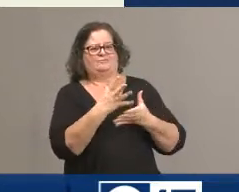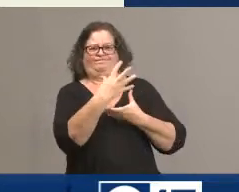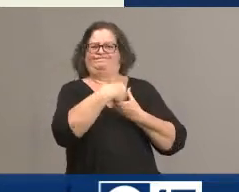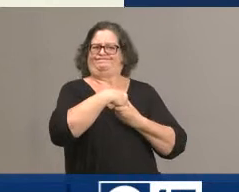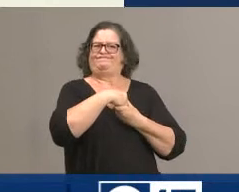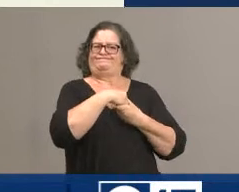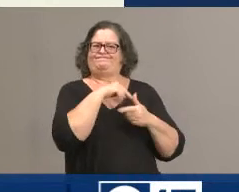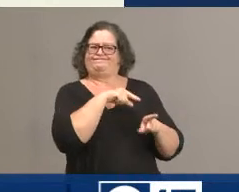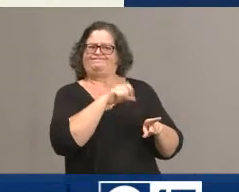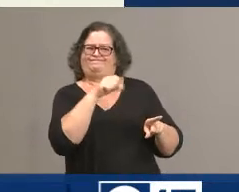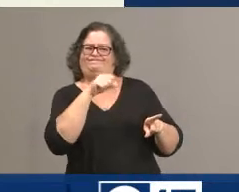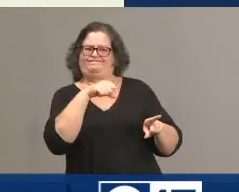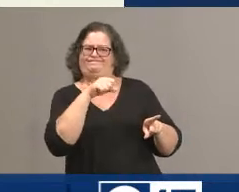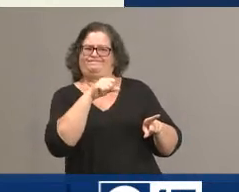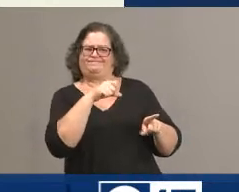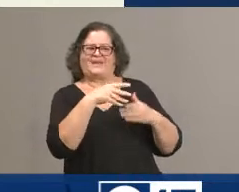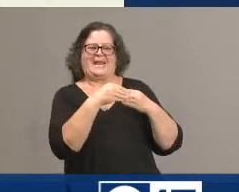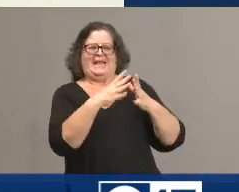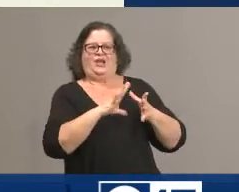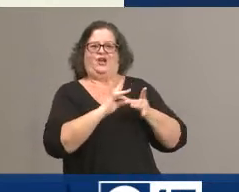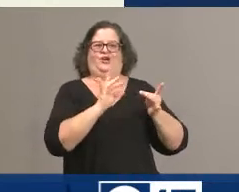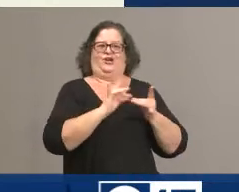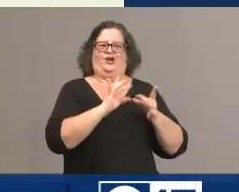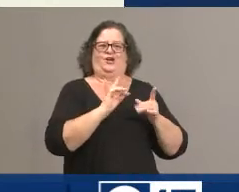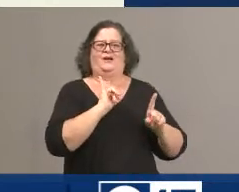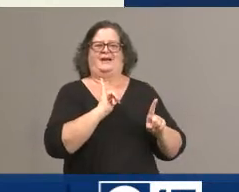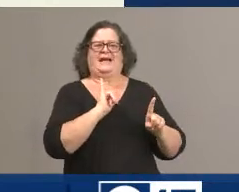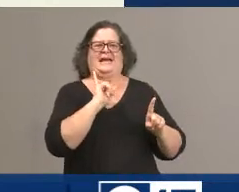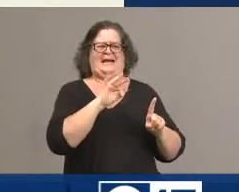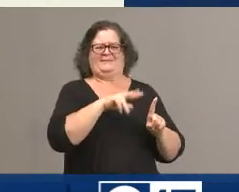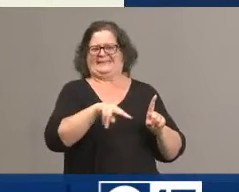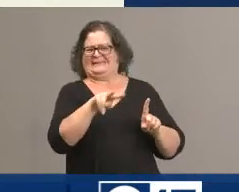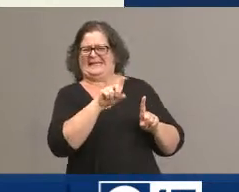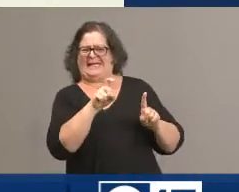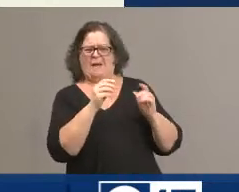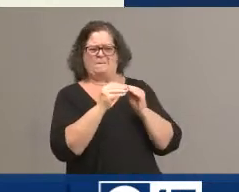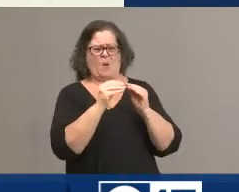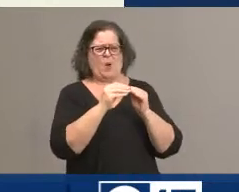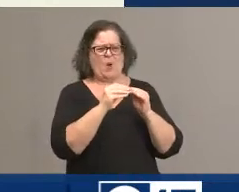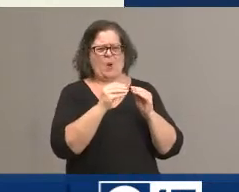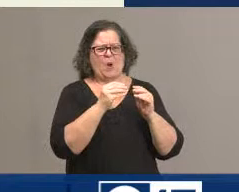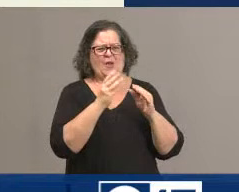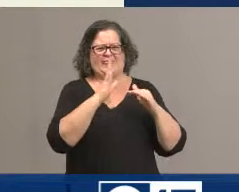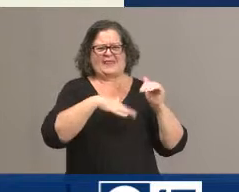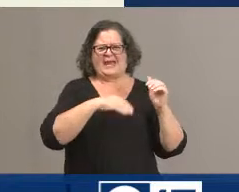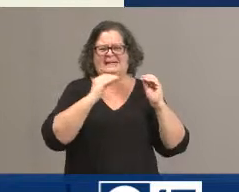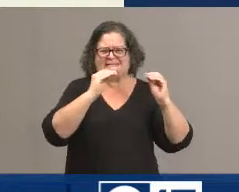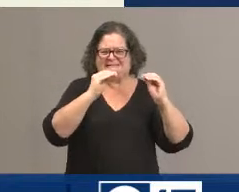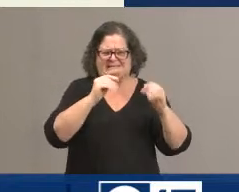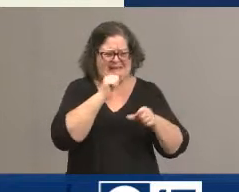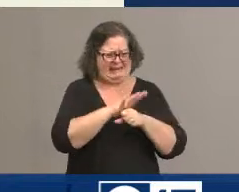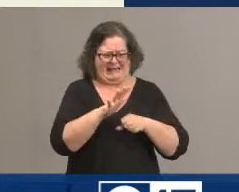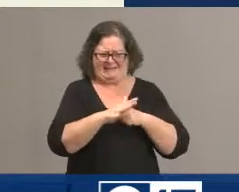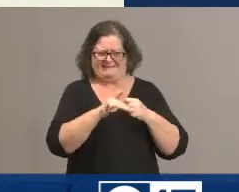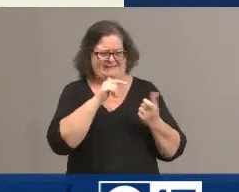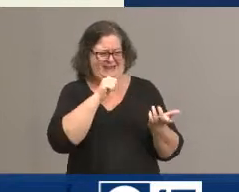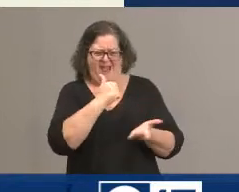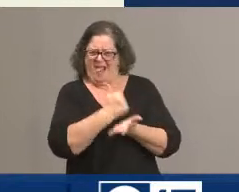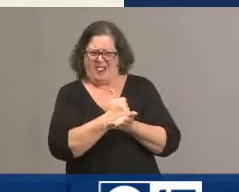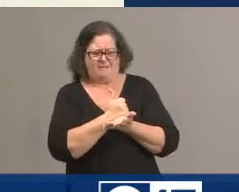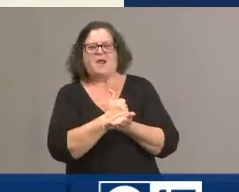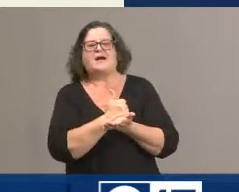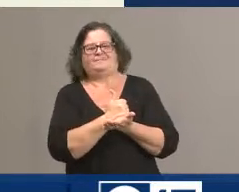cops, they don't shy away from enforcement when necessary. And some of the things that we're trying to do, things that are